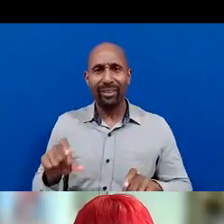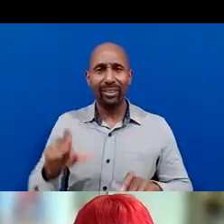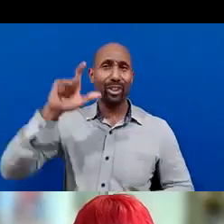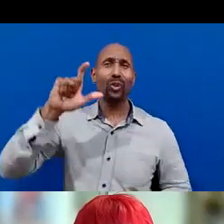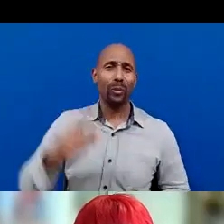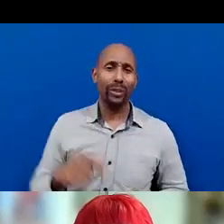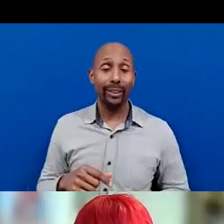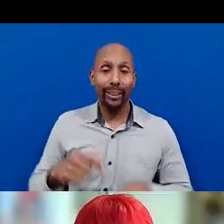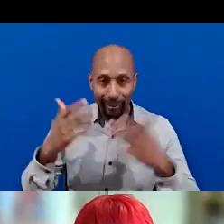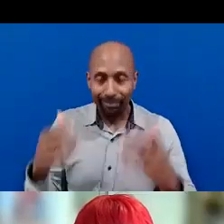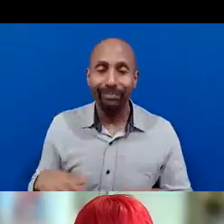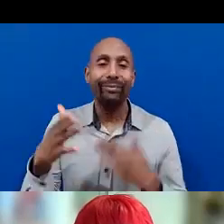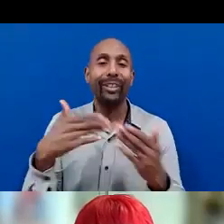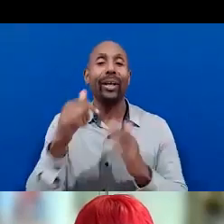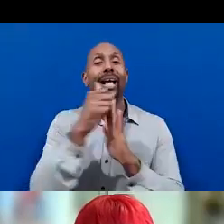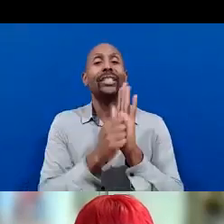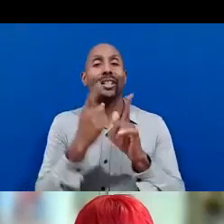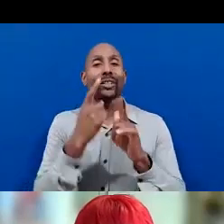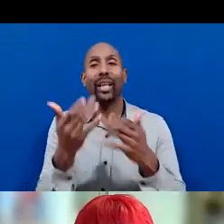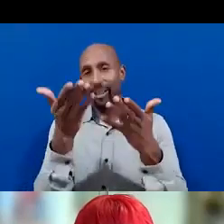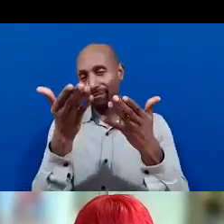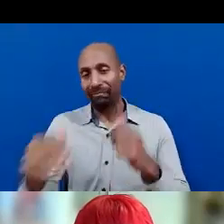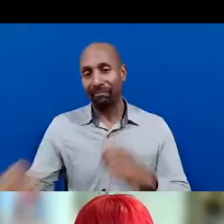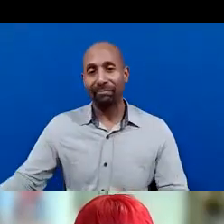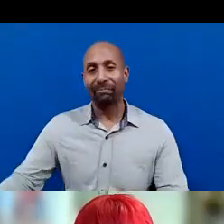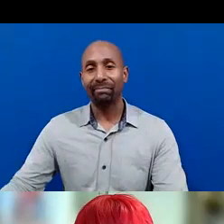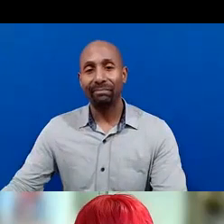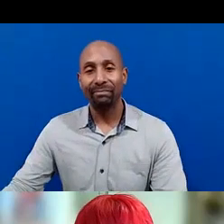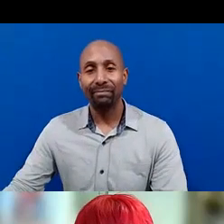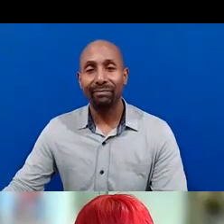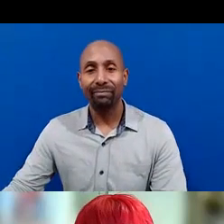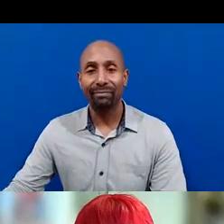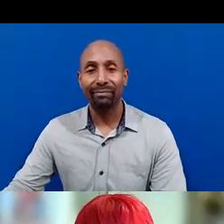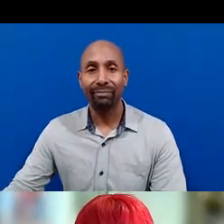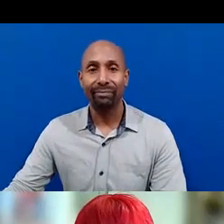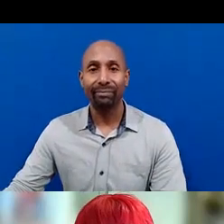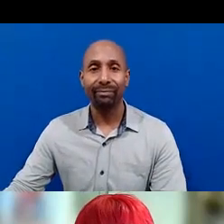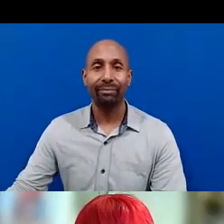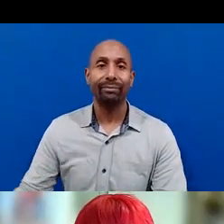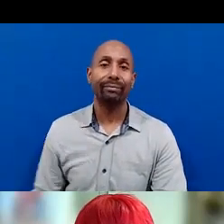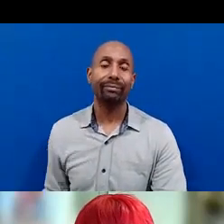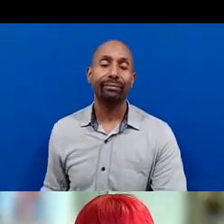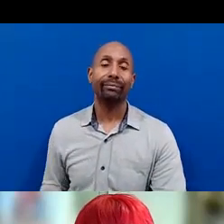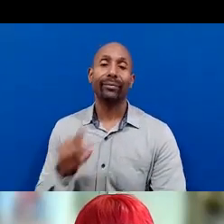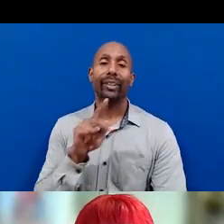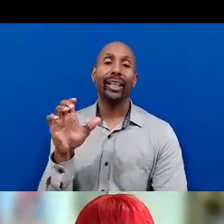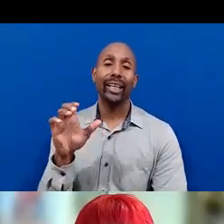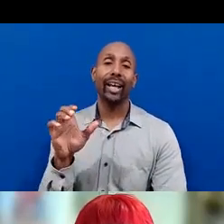King County. It's new that booster shots are available for 5 years of age and up, so we're going to talk about